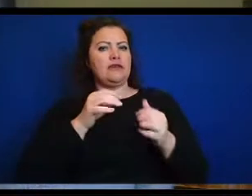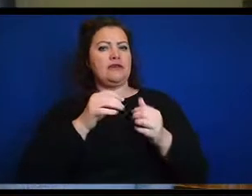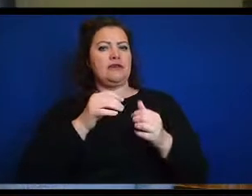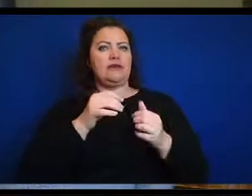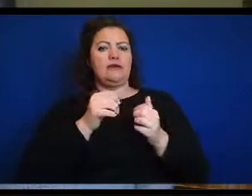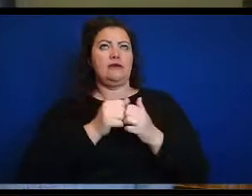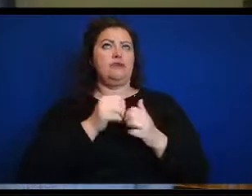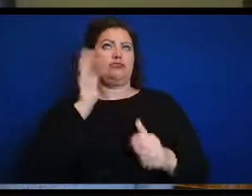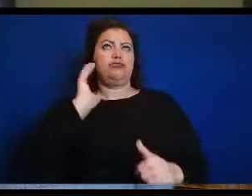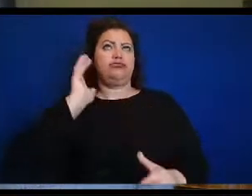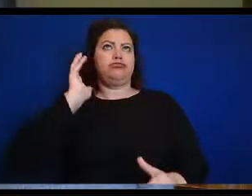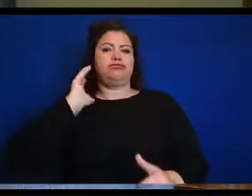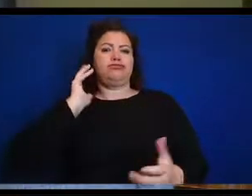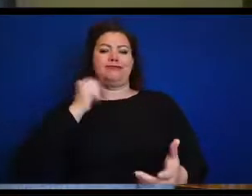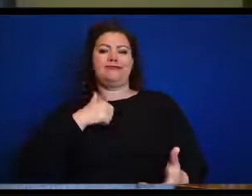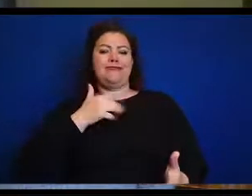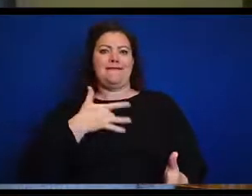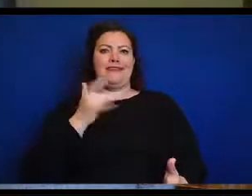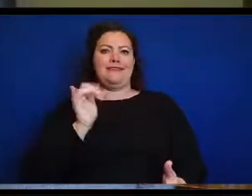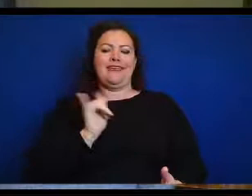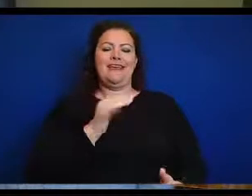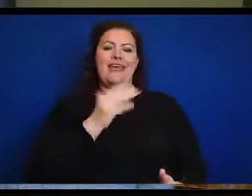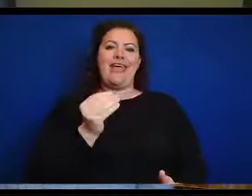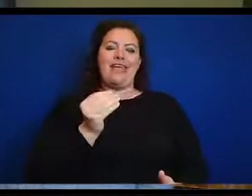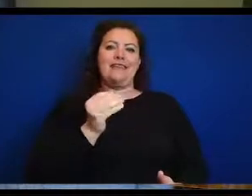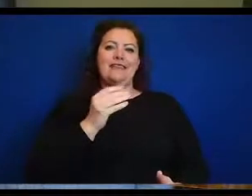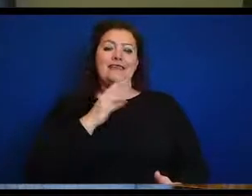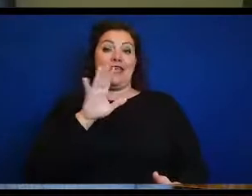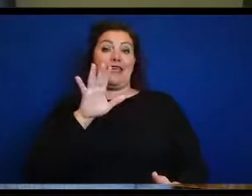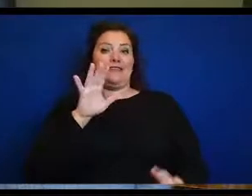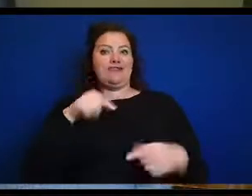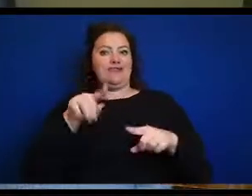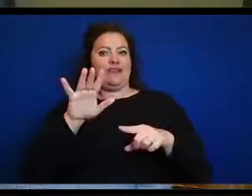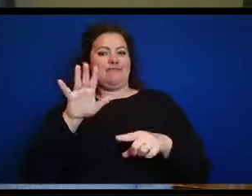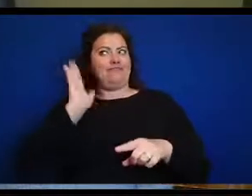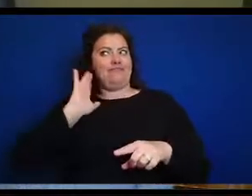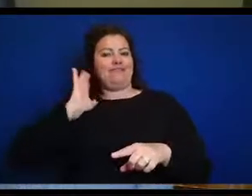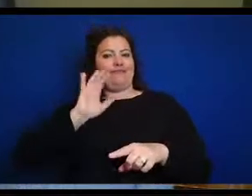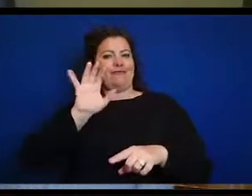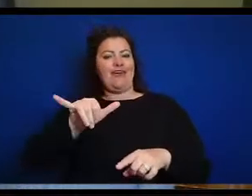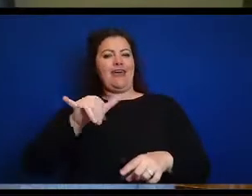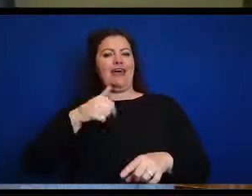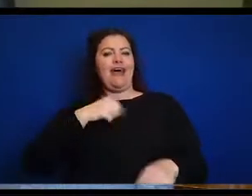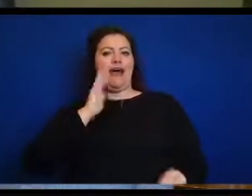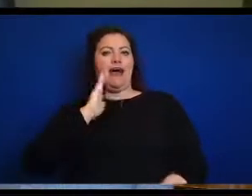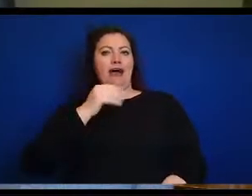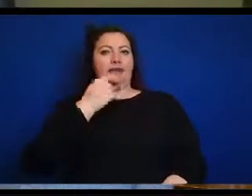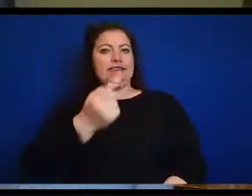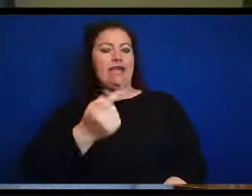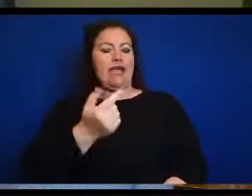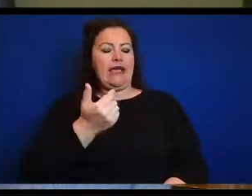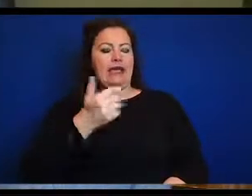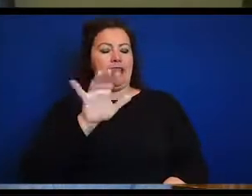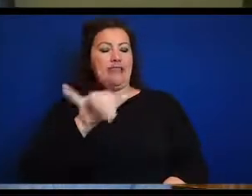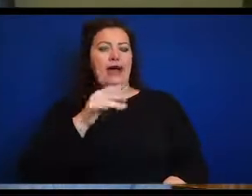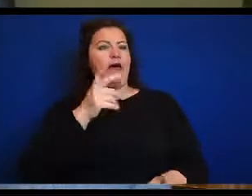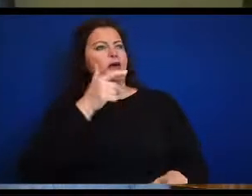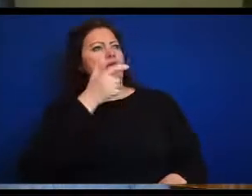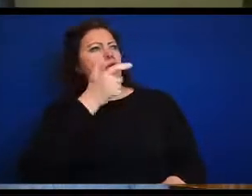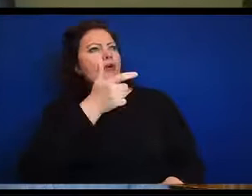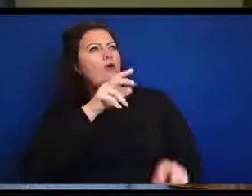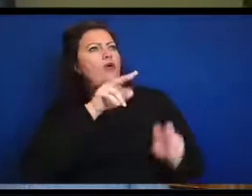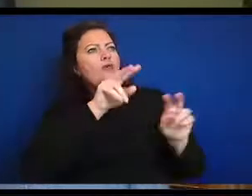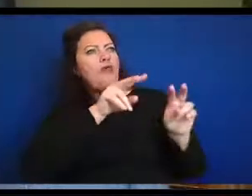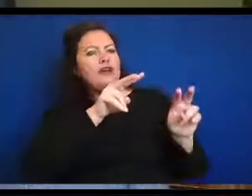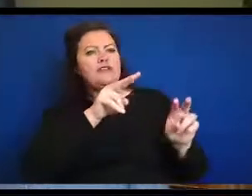at this point in my career. And in that life, I will say without any question, watching the zoning